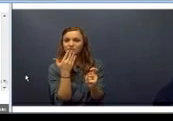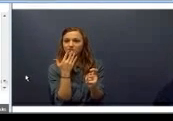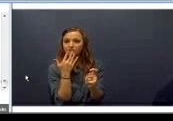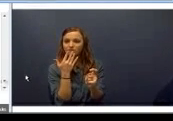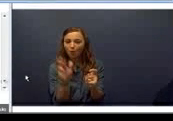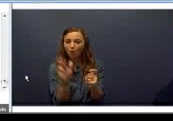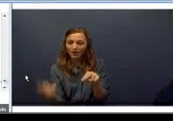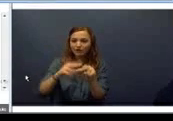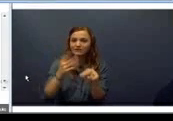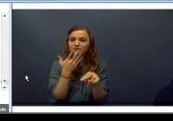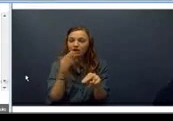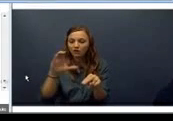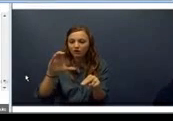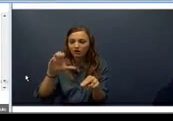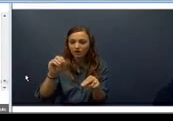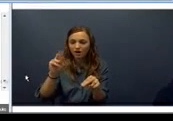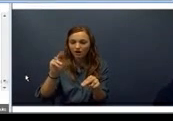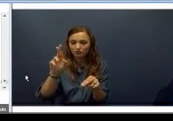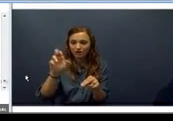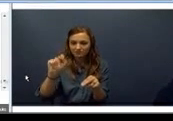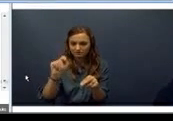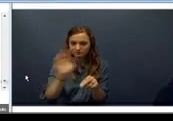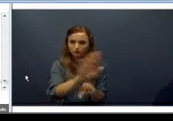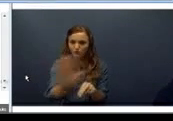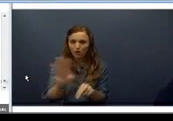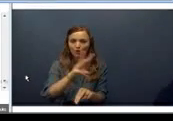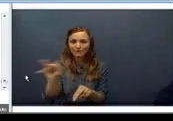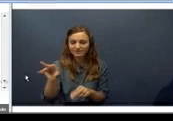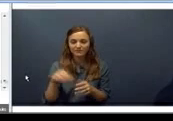just increasing the color contrast on your site.